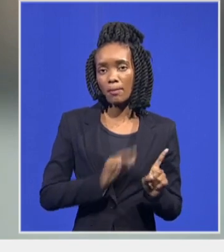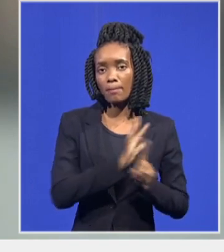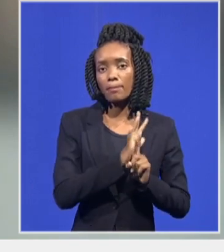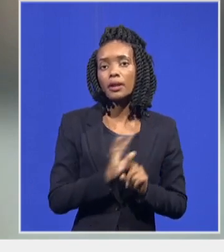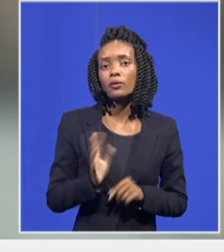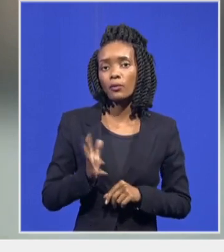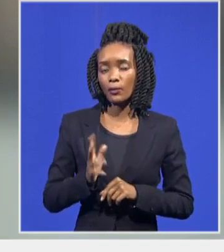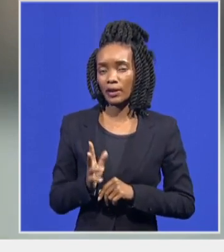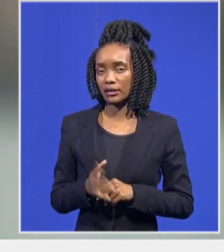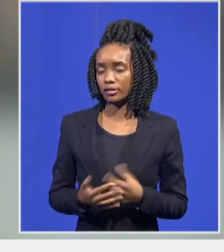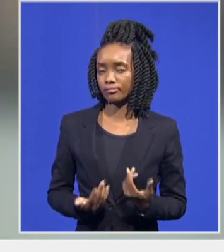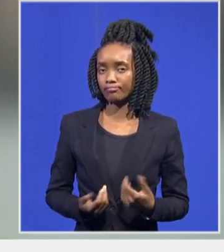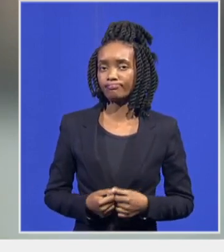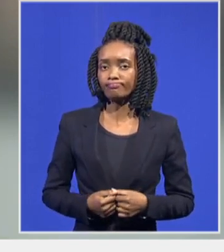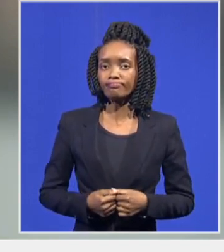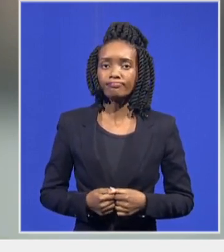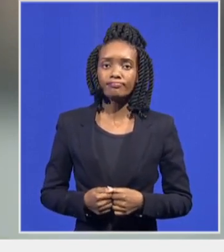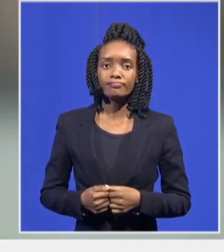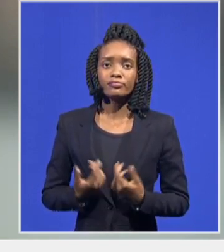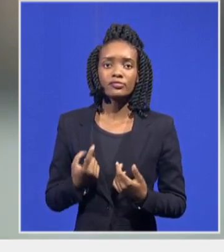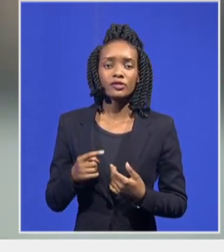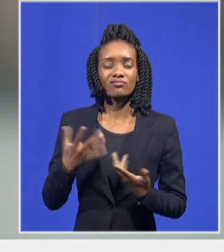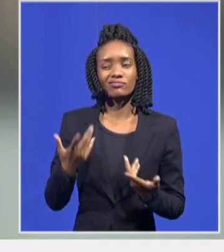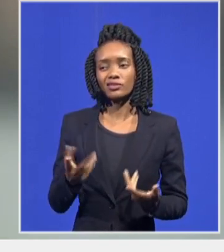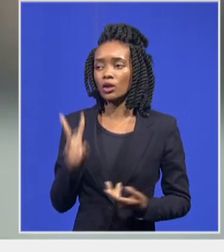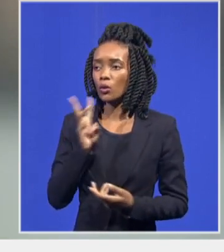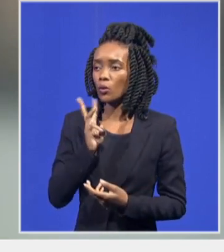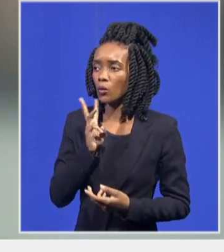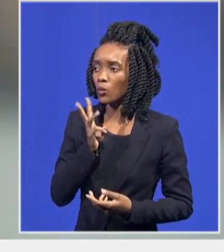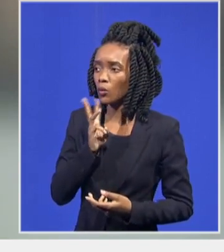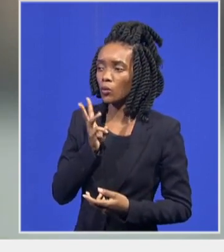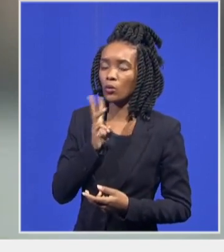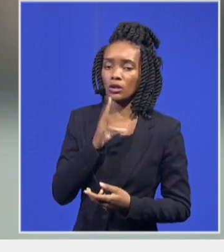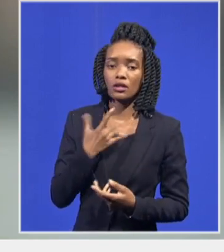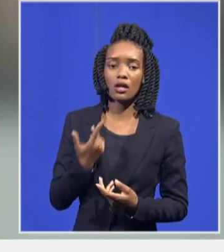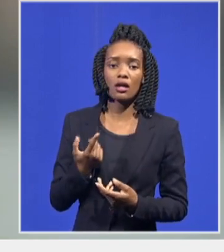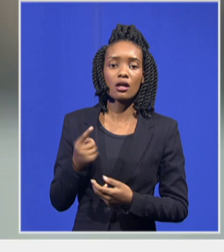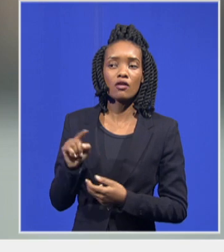least for, for instance, water linked to the power sector.